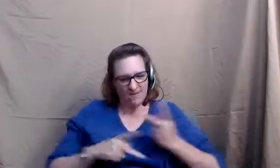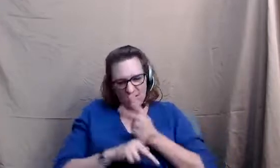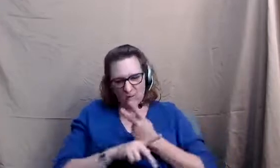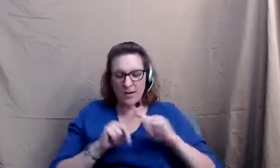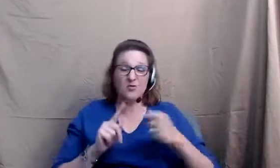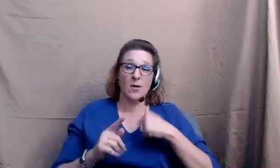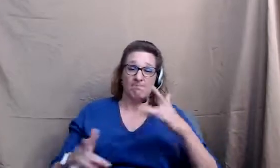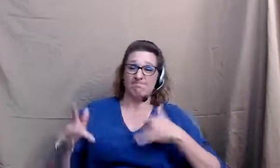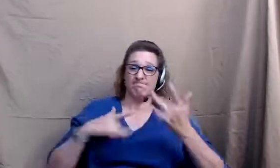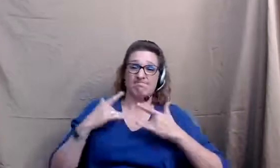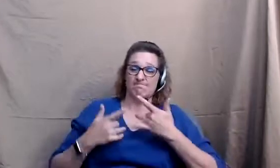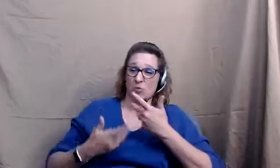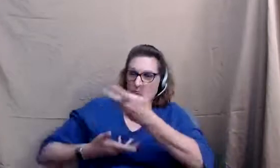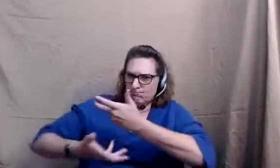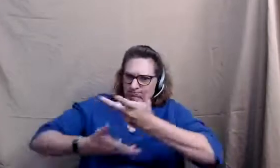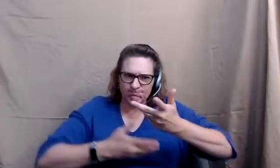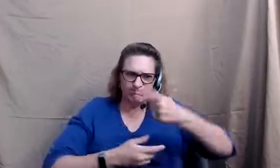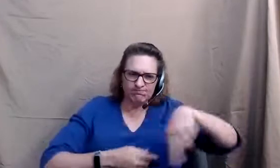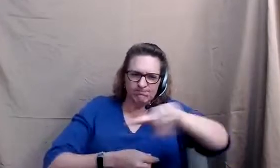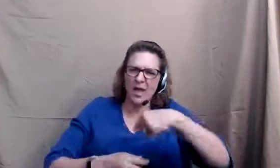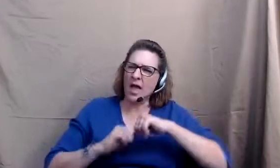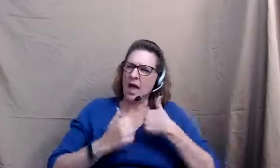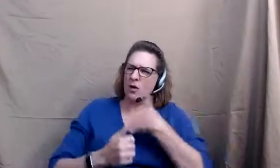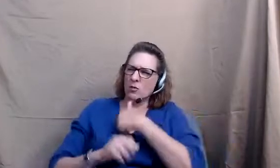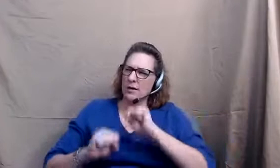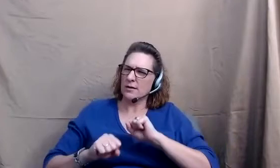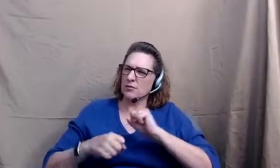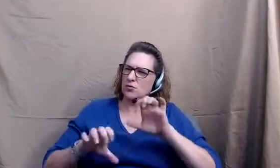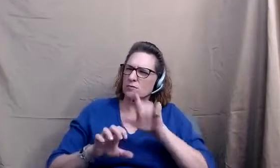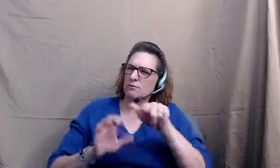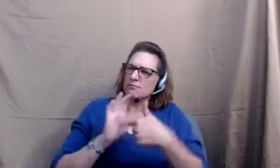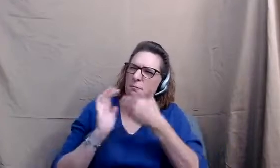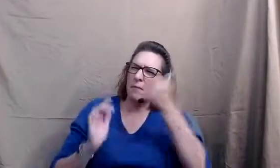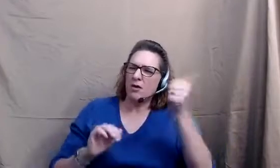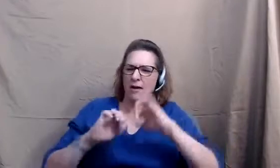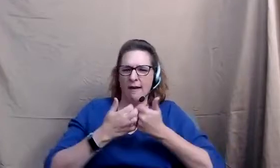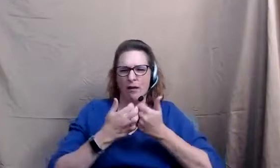all of you to be thinking about, you know, how do we do this better? How do we do it differently?